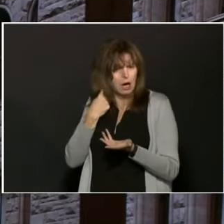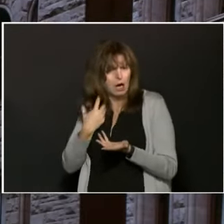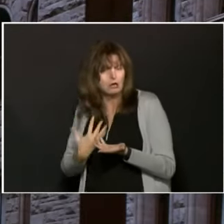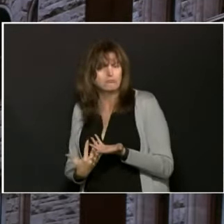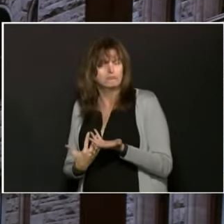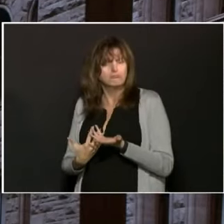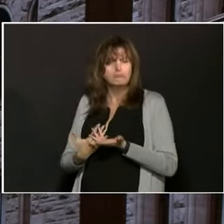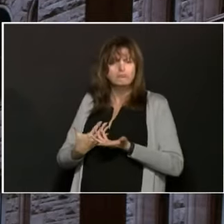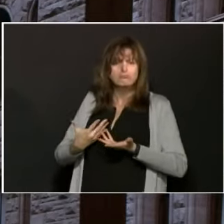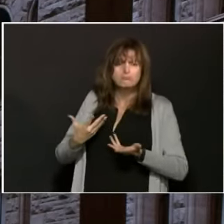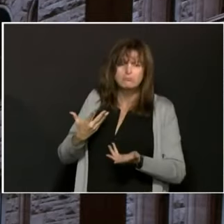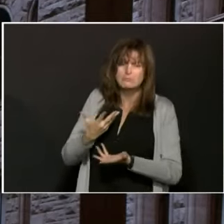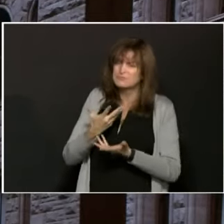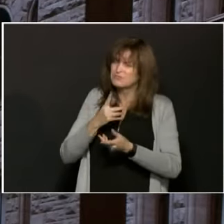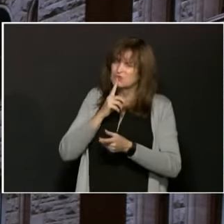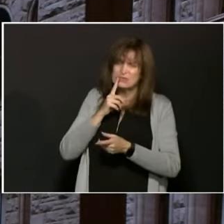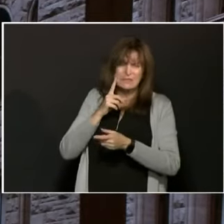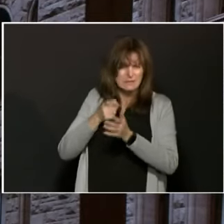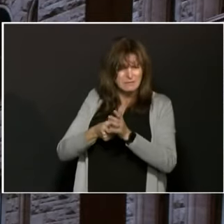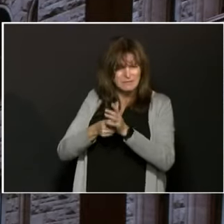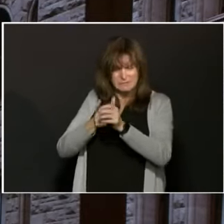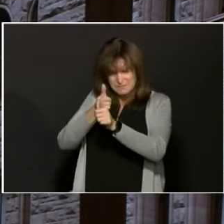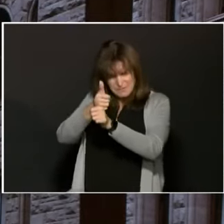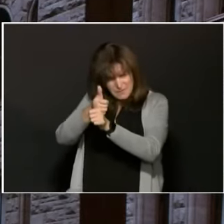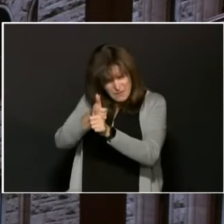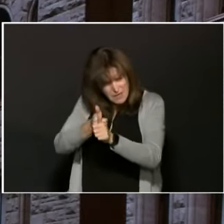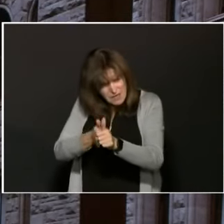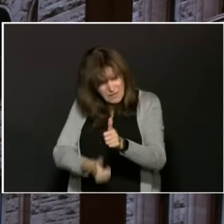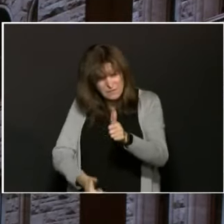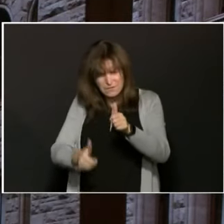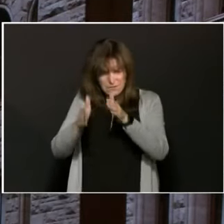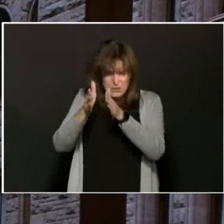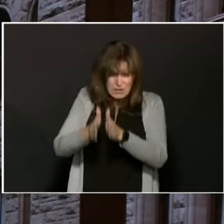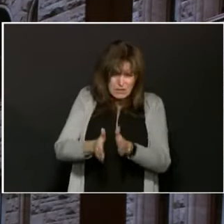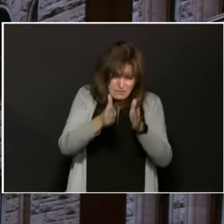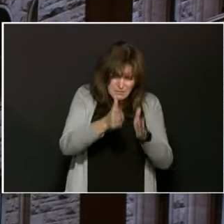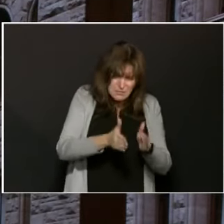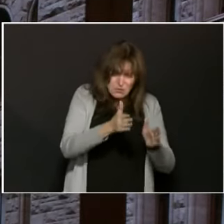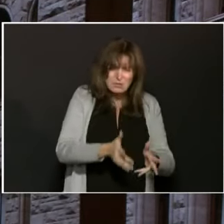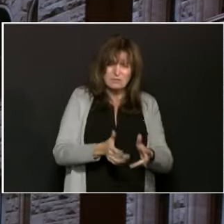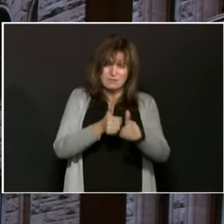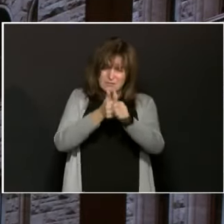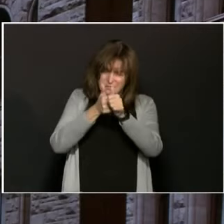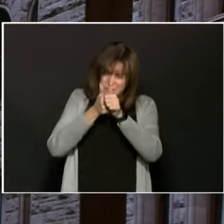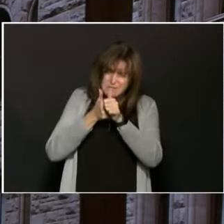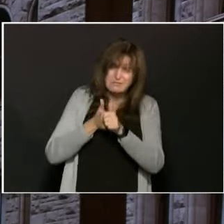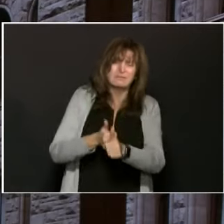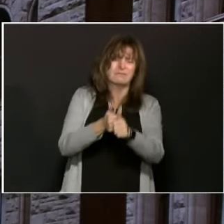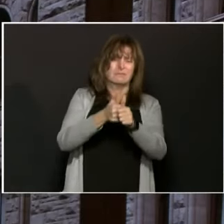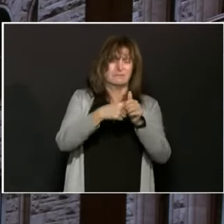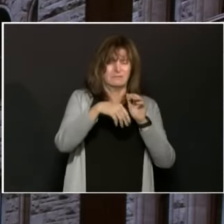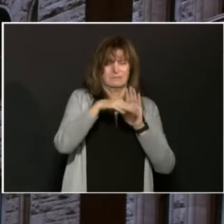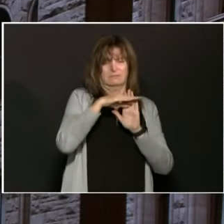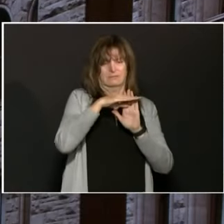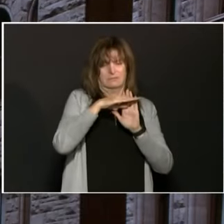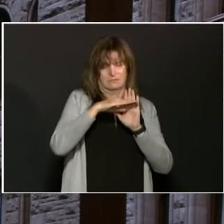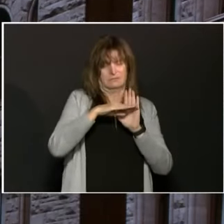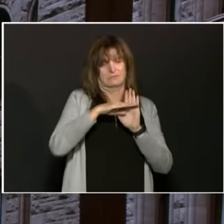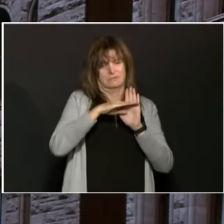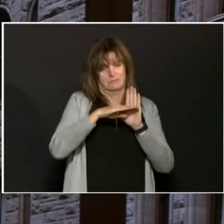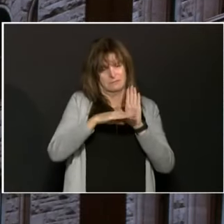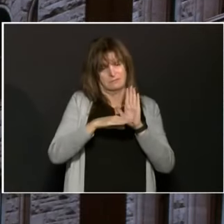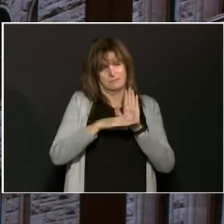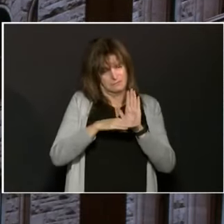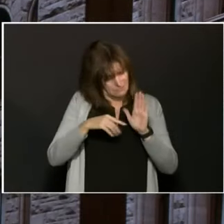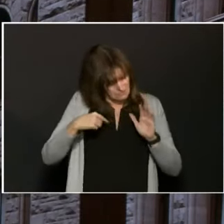do, doing it again, and doing it consistently, and all the precautions we put in. So we're going to continue to address that, look at